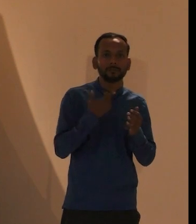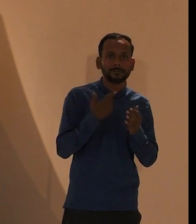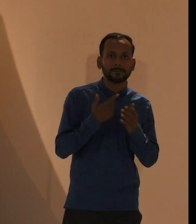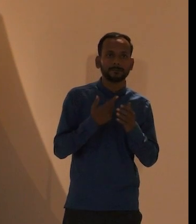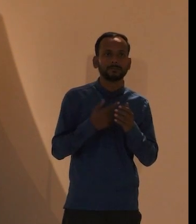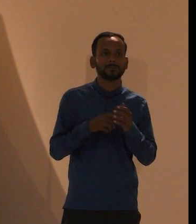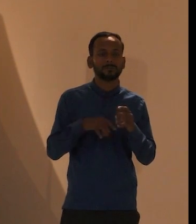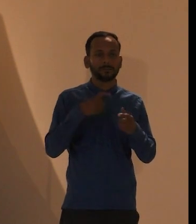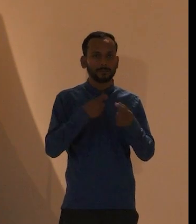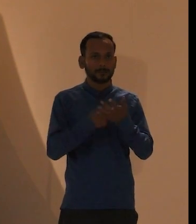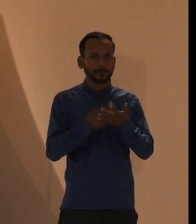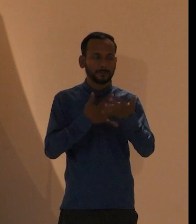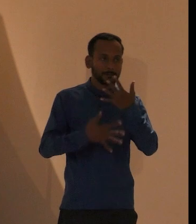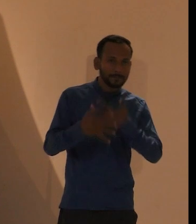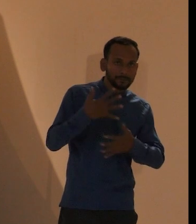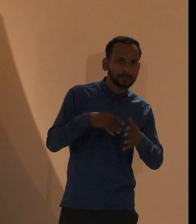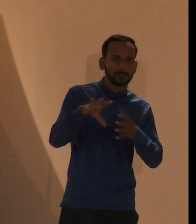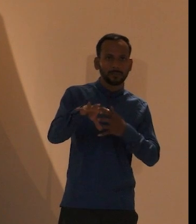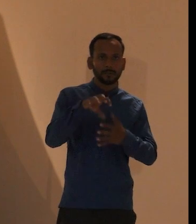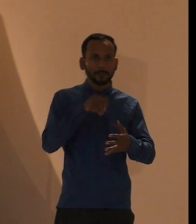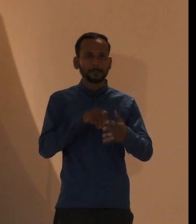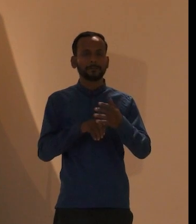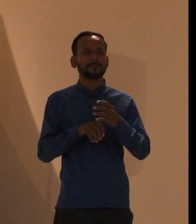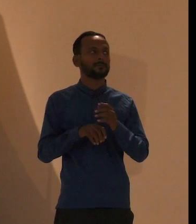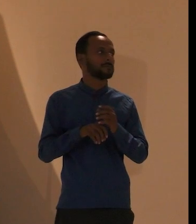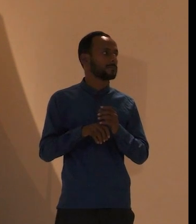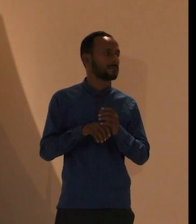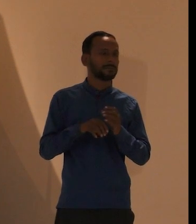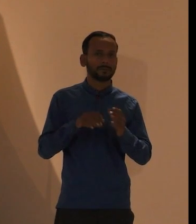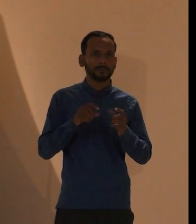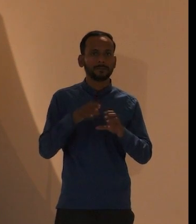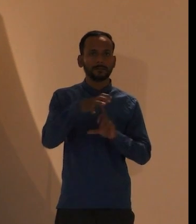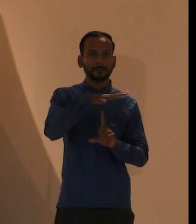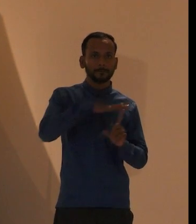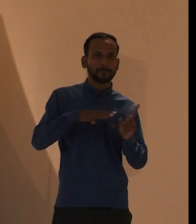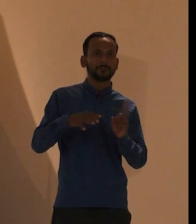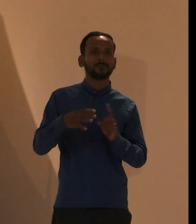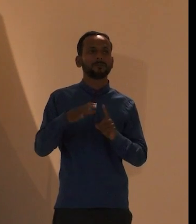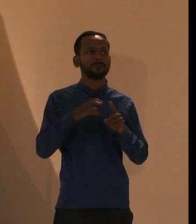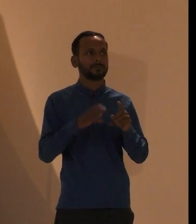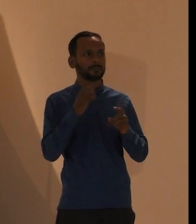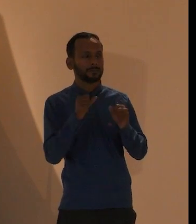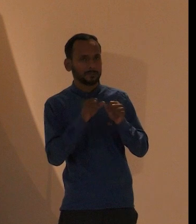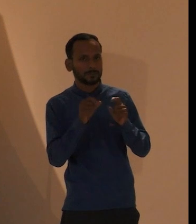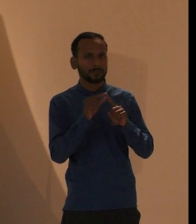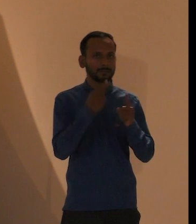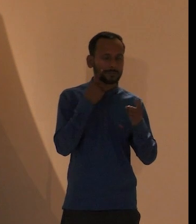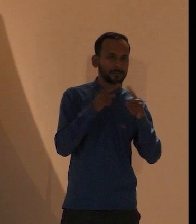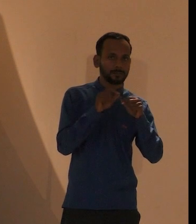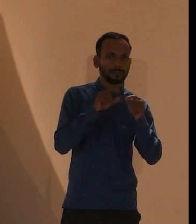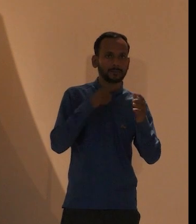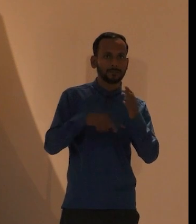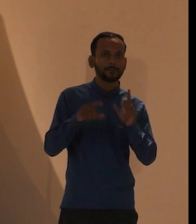and how he was drawn to procuring the kind of cultural capital through large format paintings which